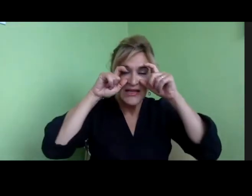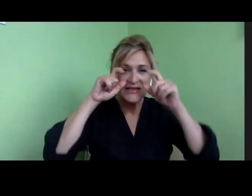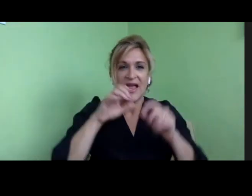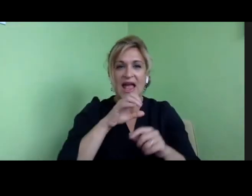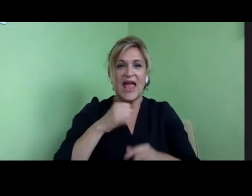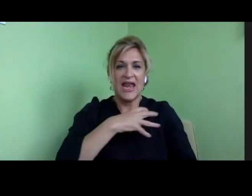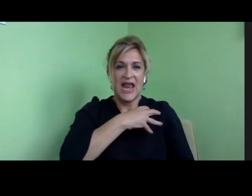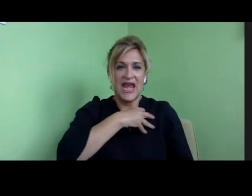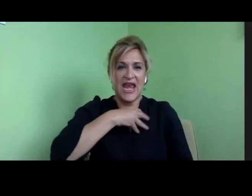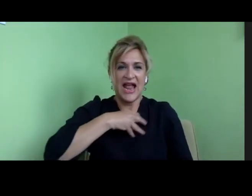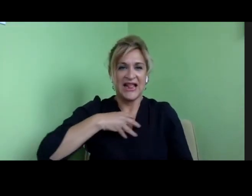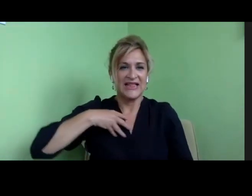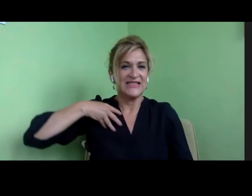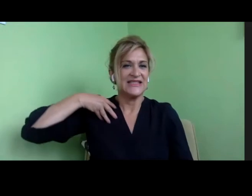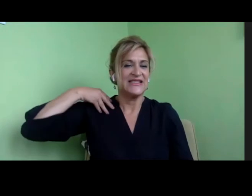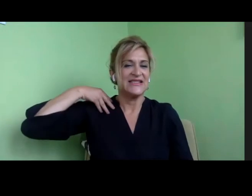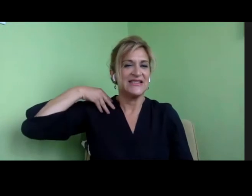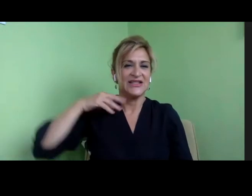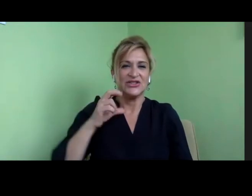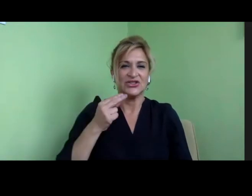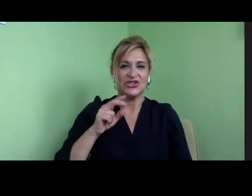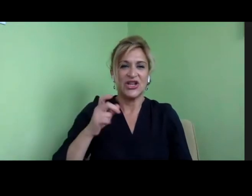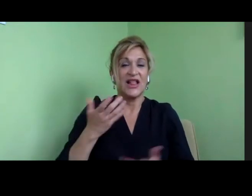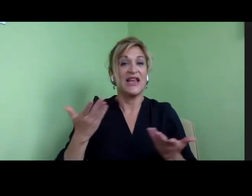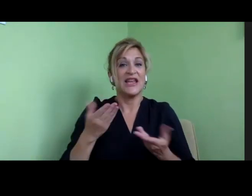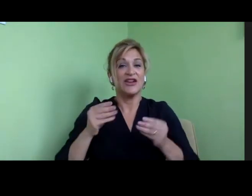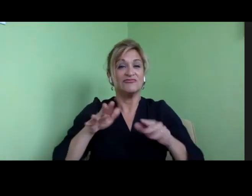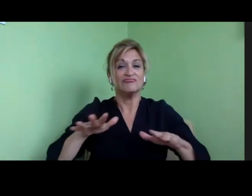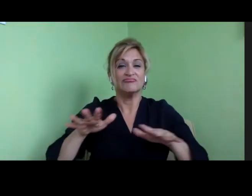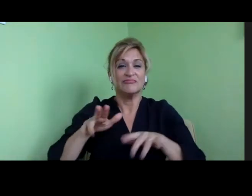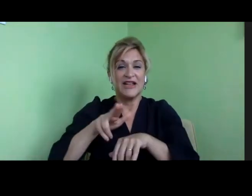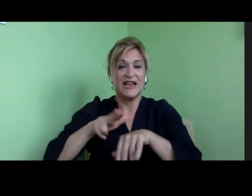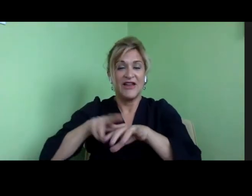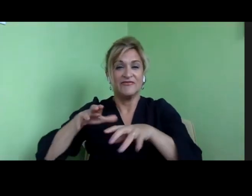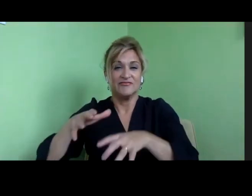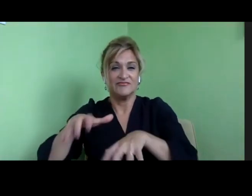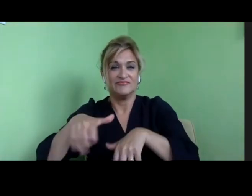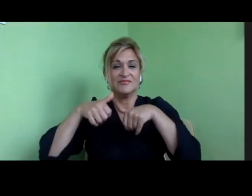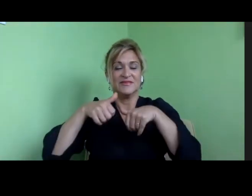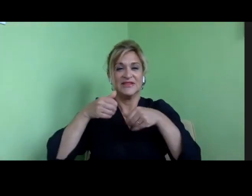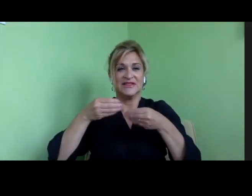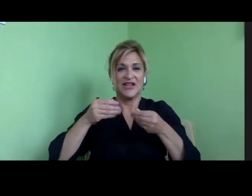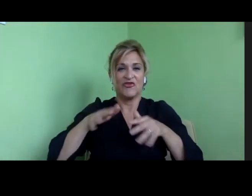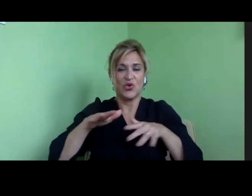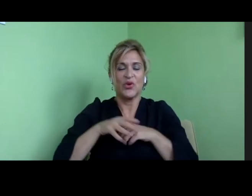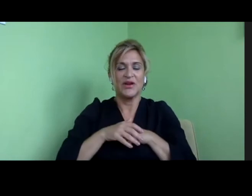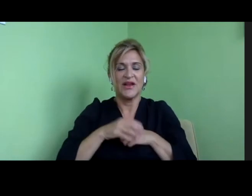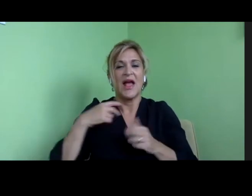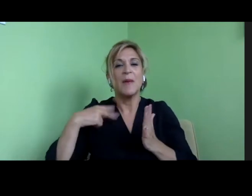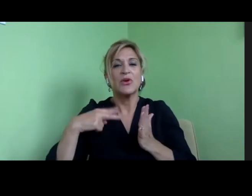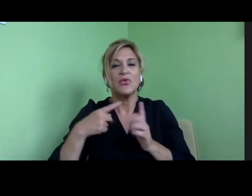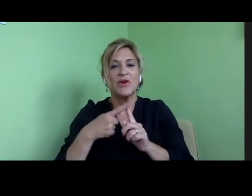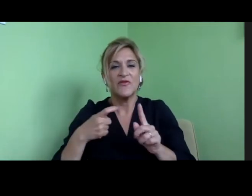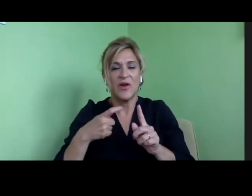and this is Lenape territory. And basically, I'm going to read an excerpt from